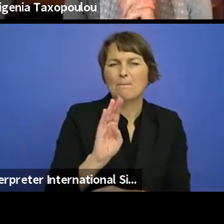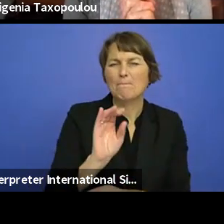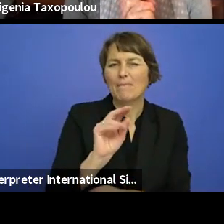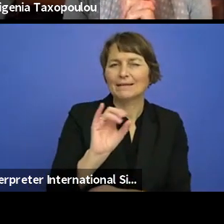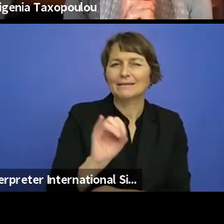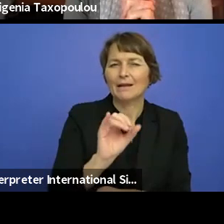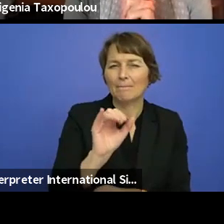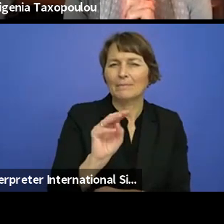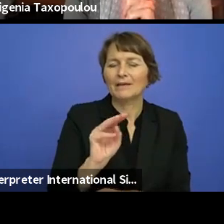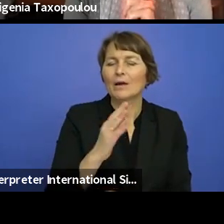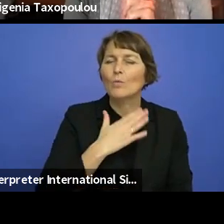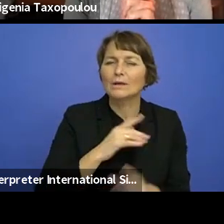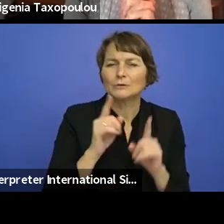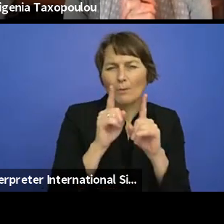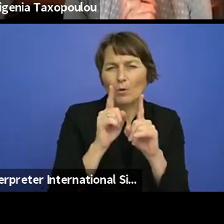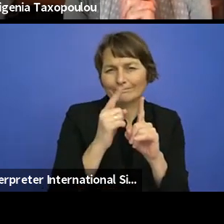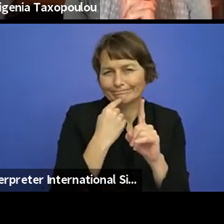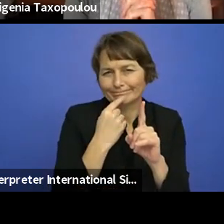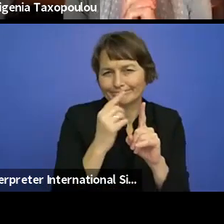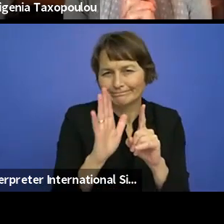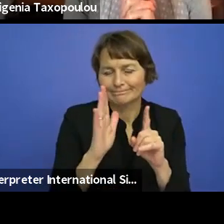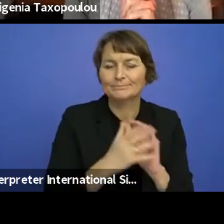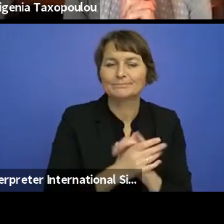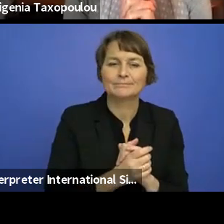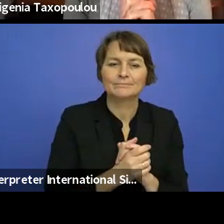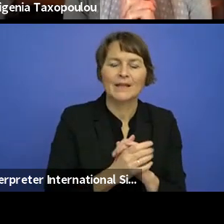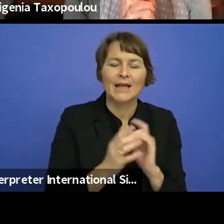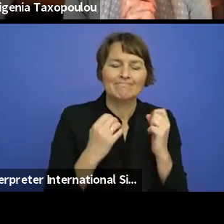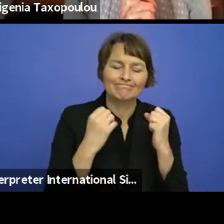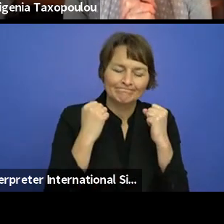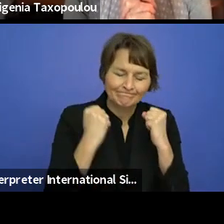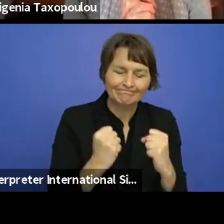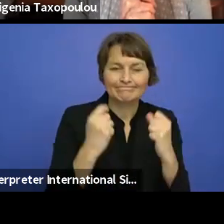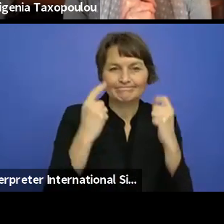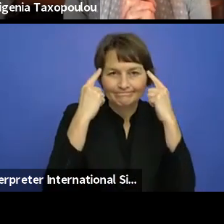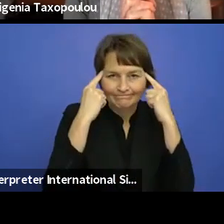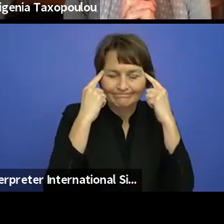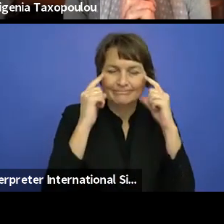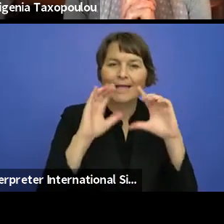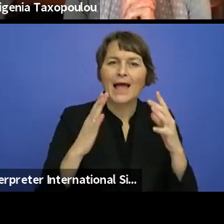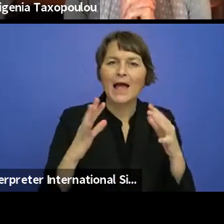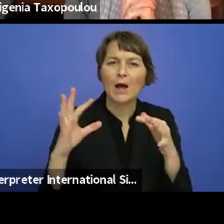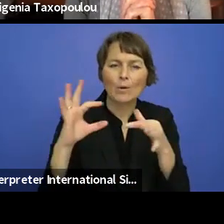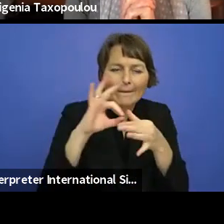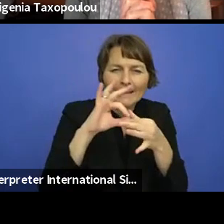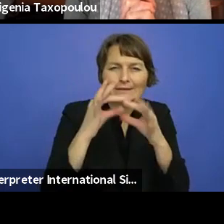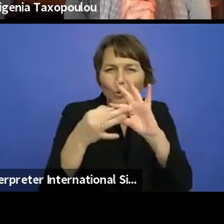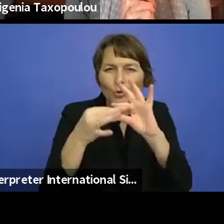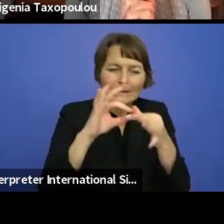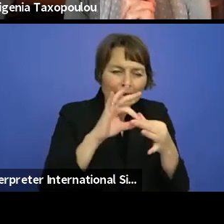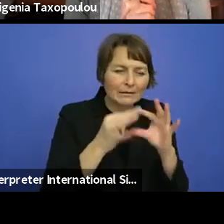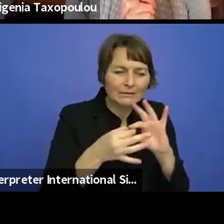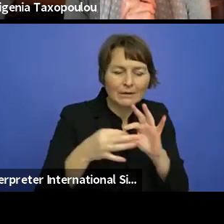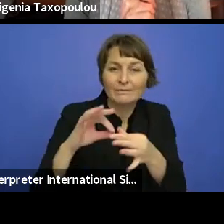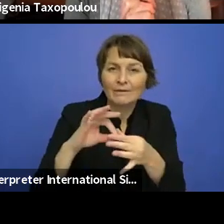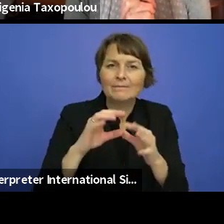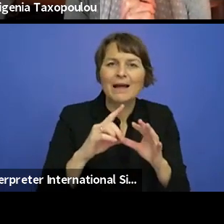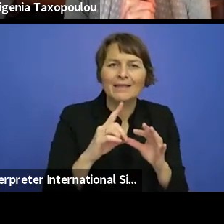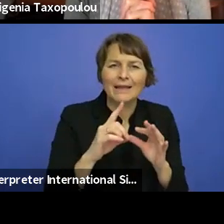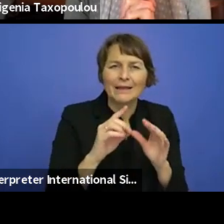say it very small, and that is that I really believe in interconnectivity, and I really believe the thing will be a lot of small things,